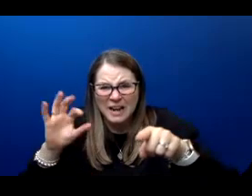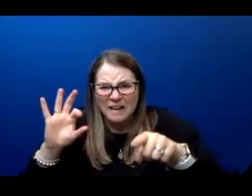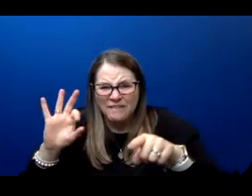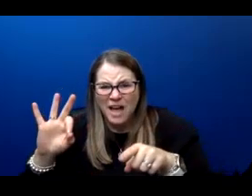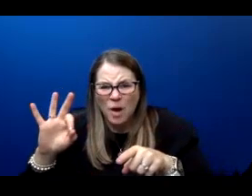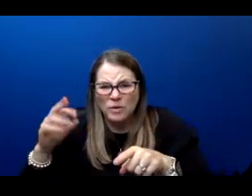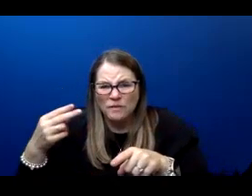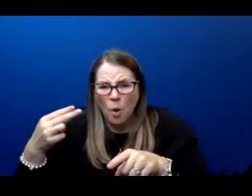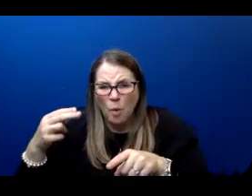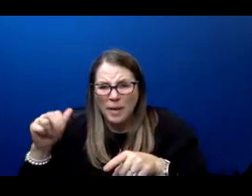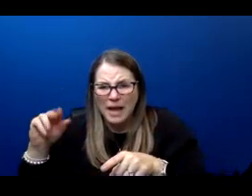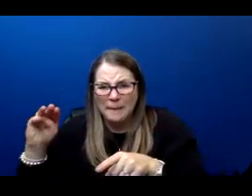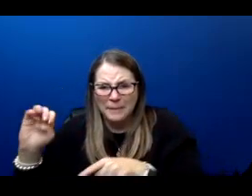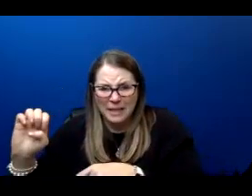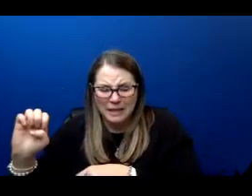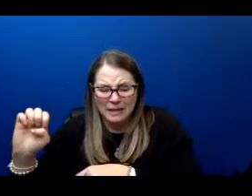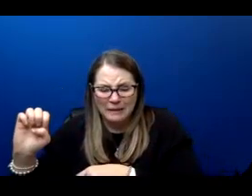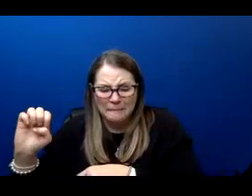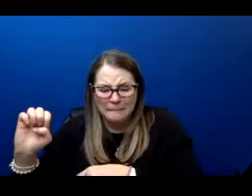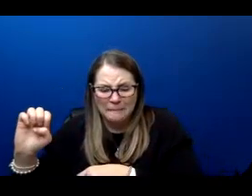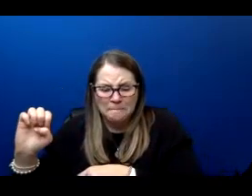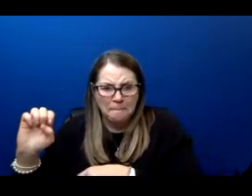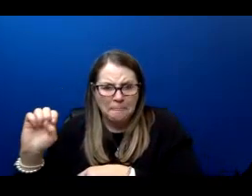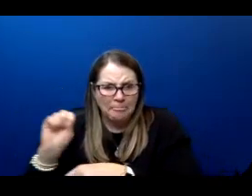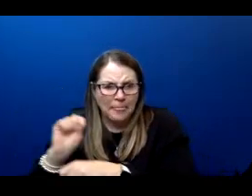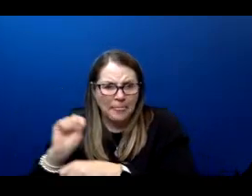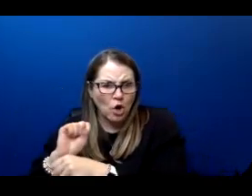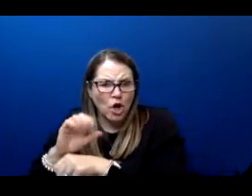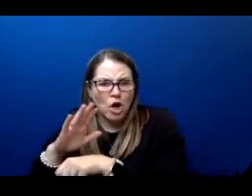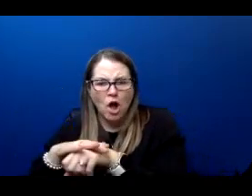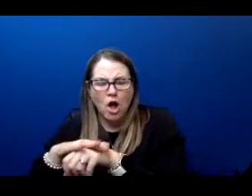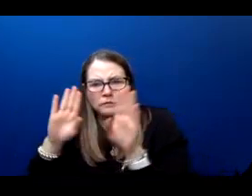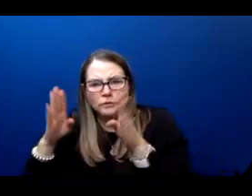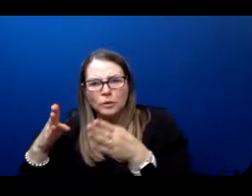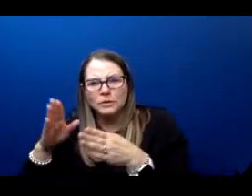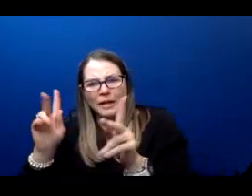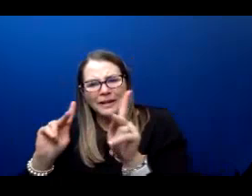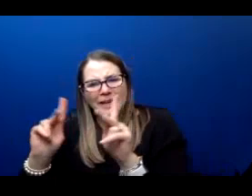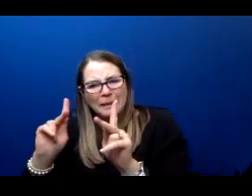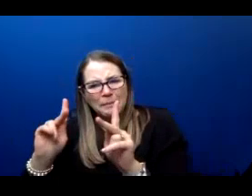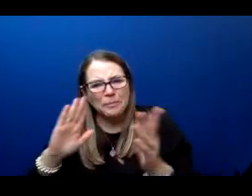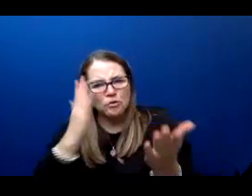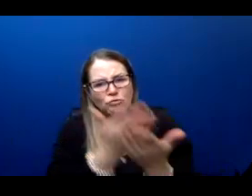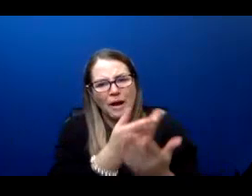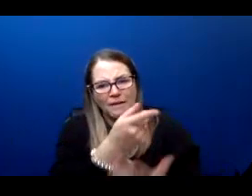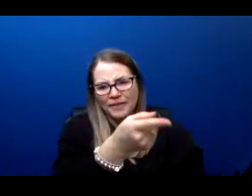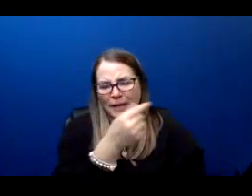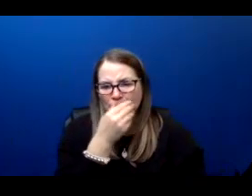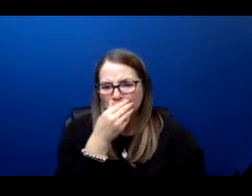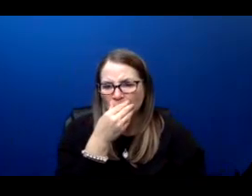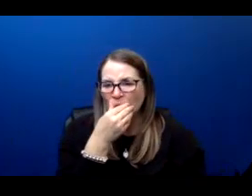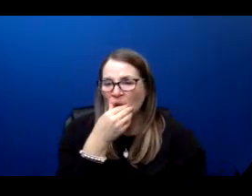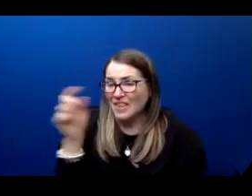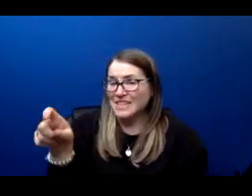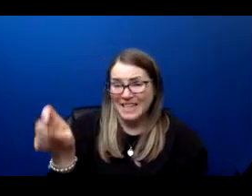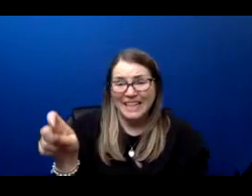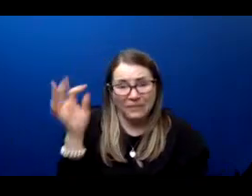then I'll try to work on how we can get those individuals there. That's a great need, I can tell you right